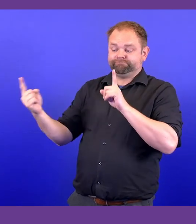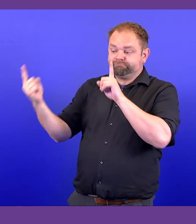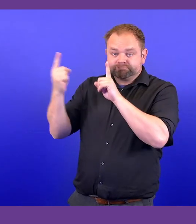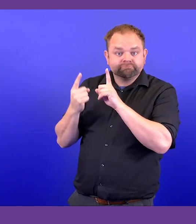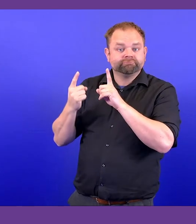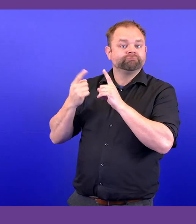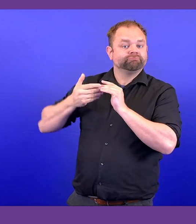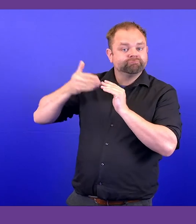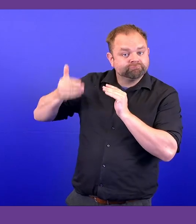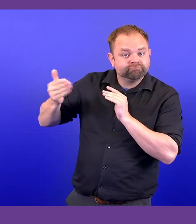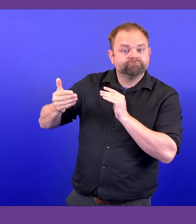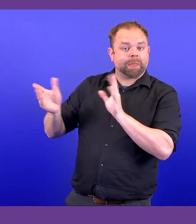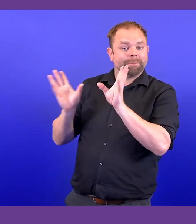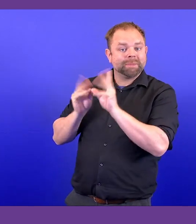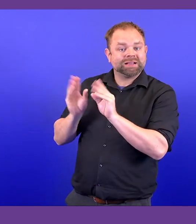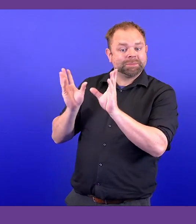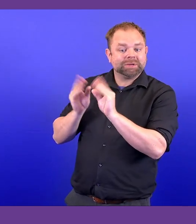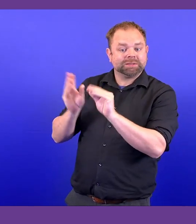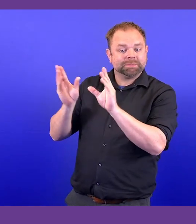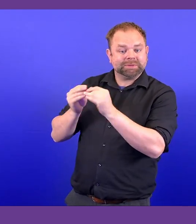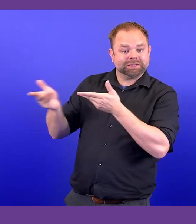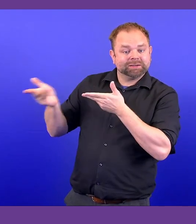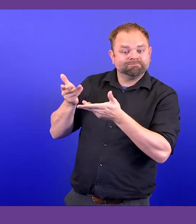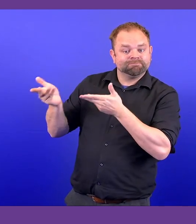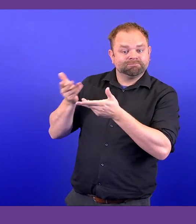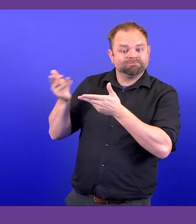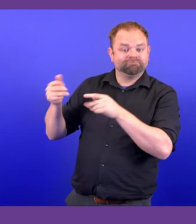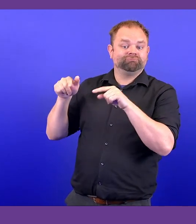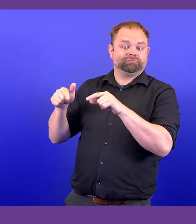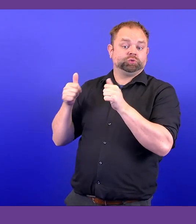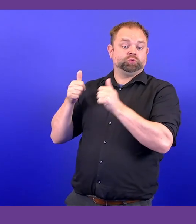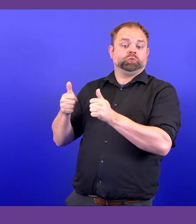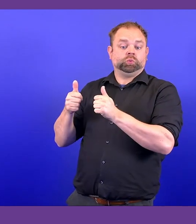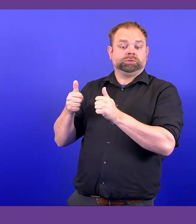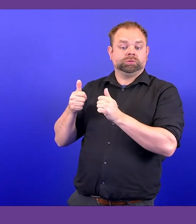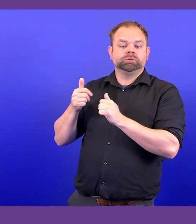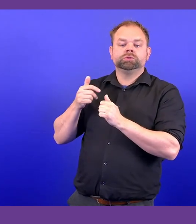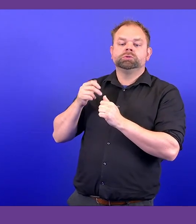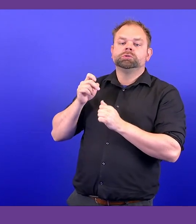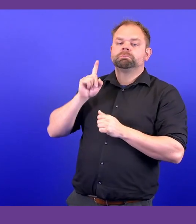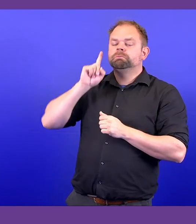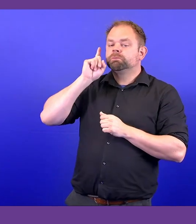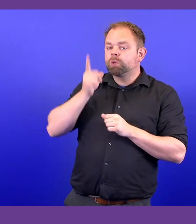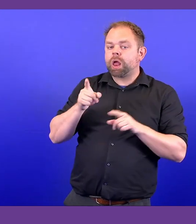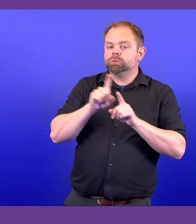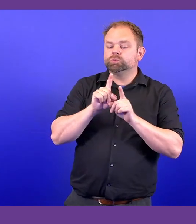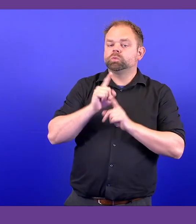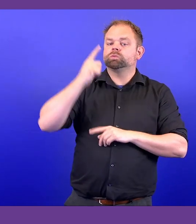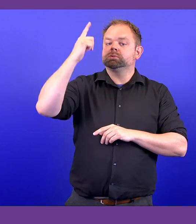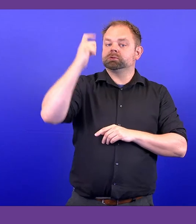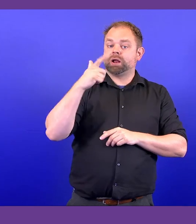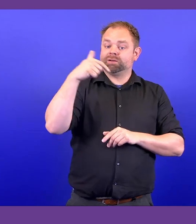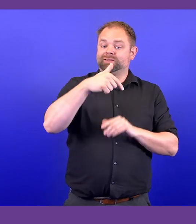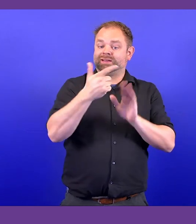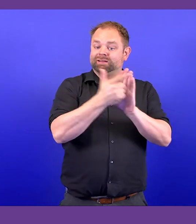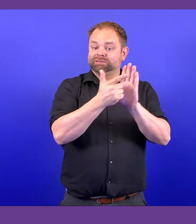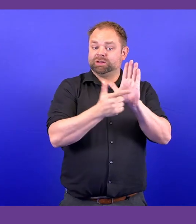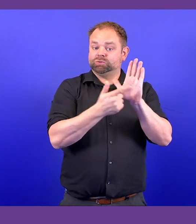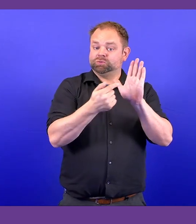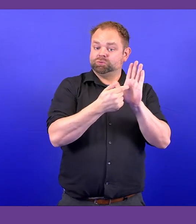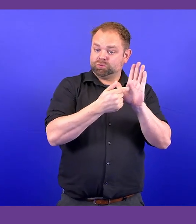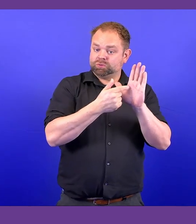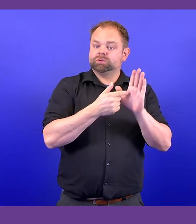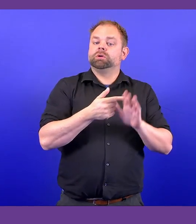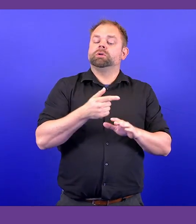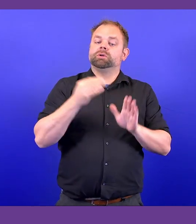in designing and in the decision-making procedures to make sure the rules are good. But then, of course, also in the implementation